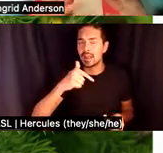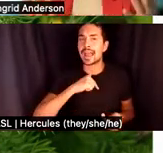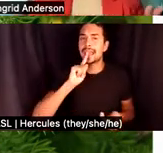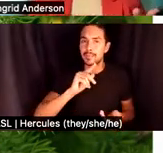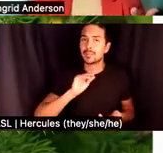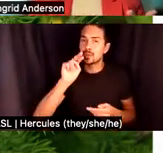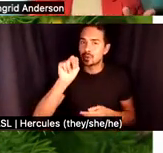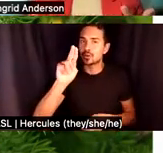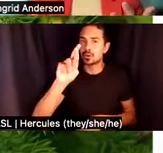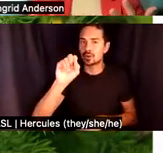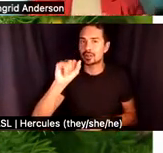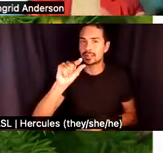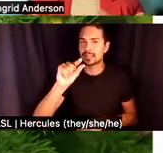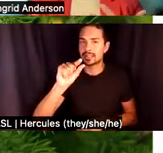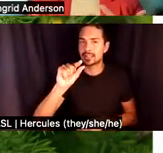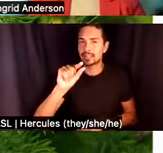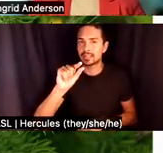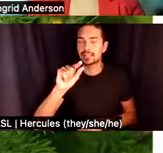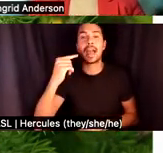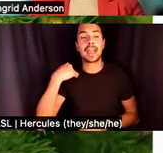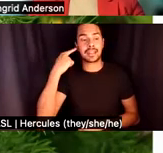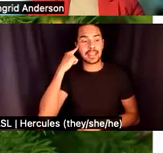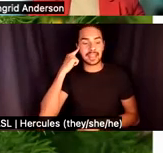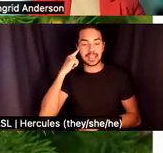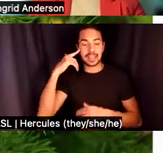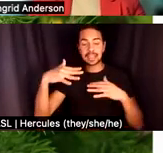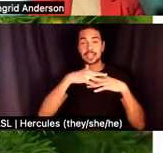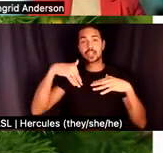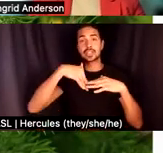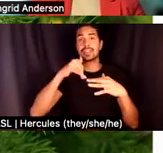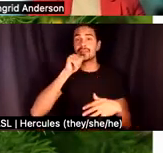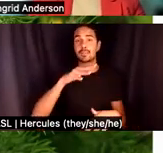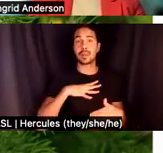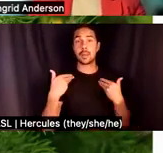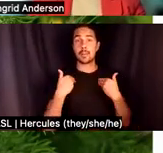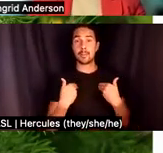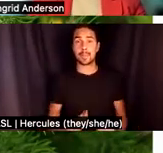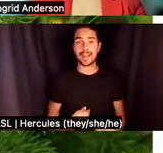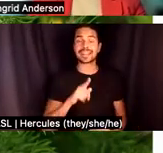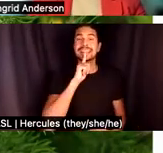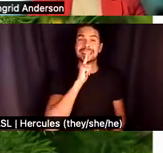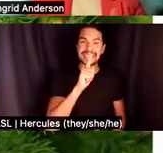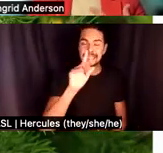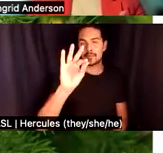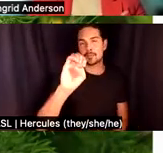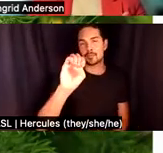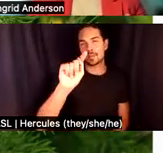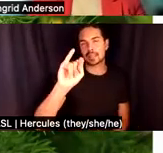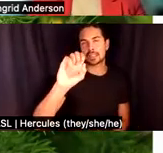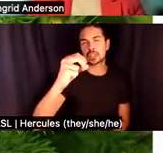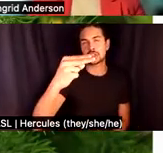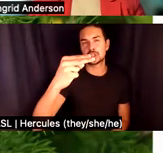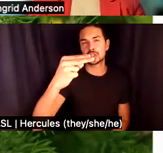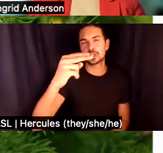like the fetishization of the Indigenous female body, of the Indigenous body, like even to each other,